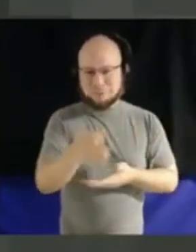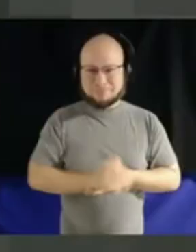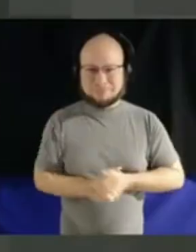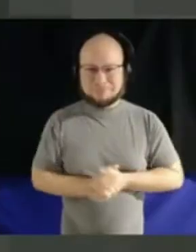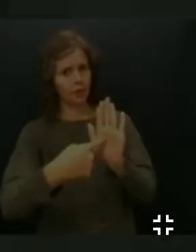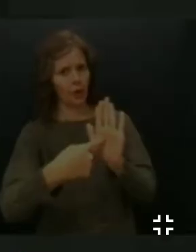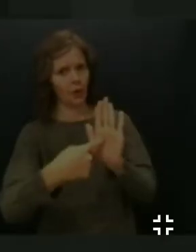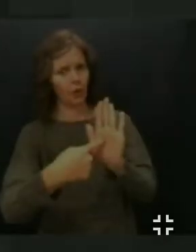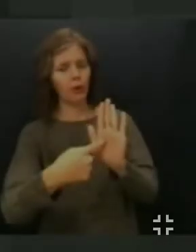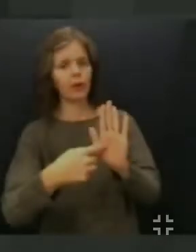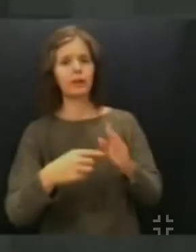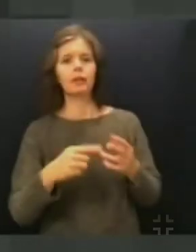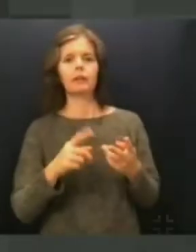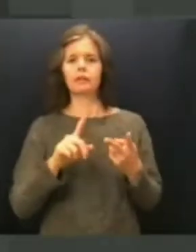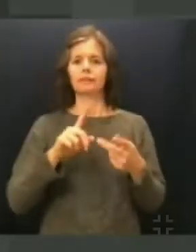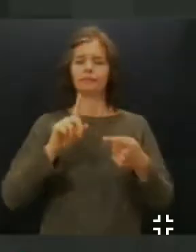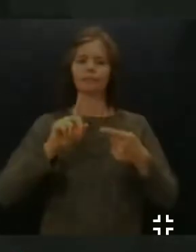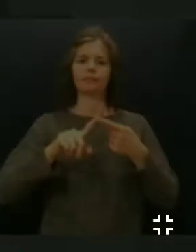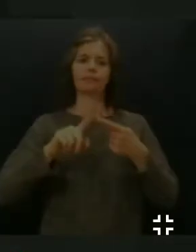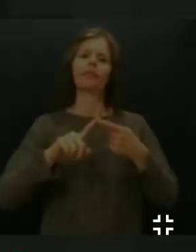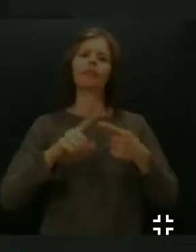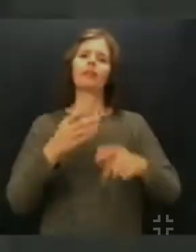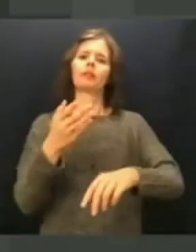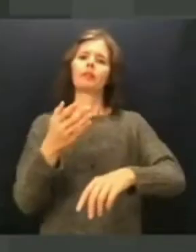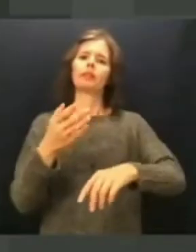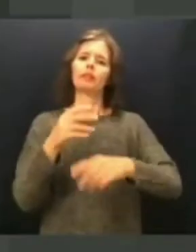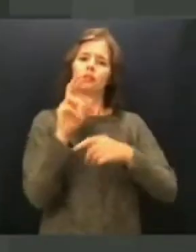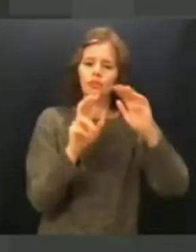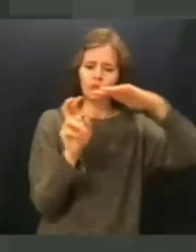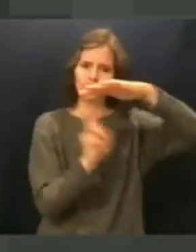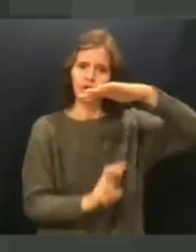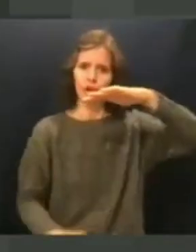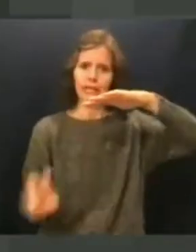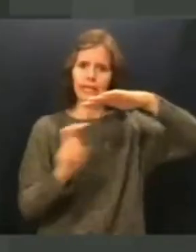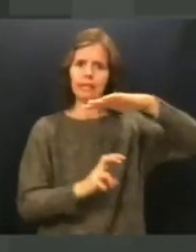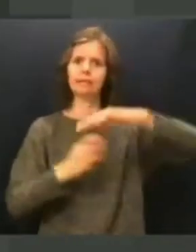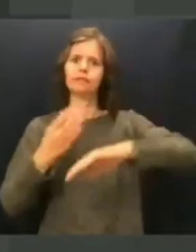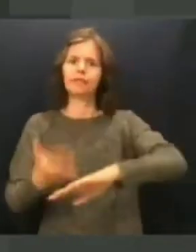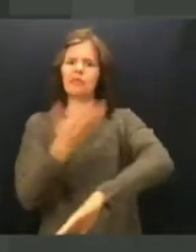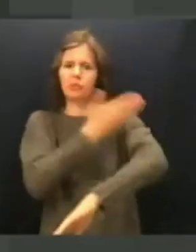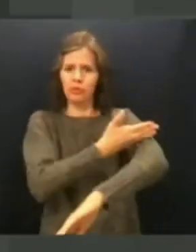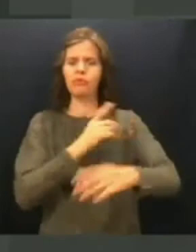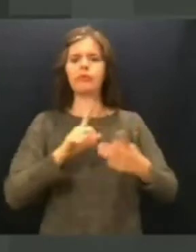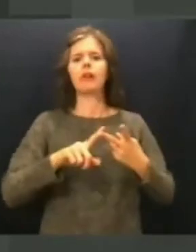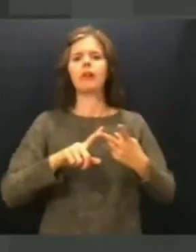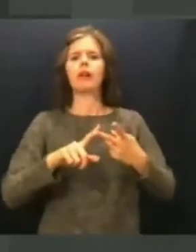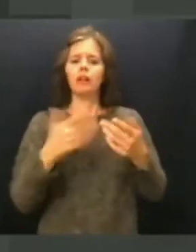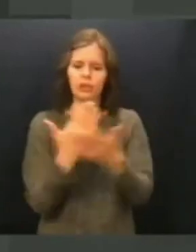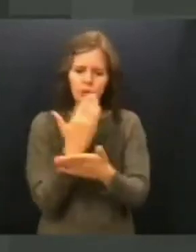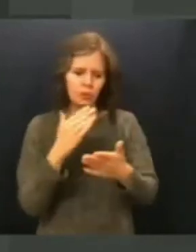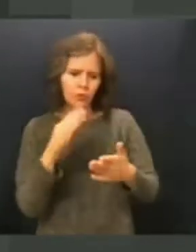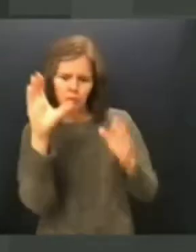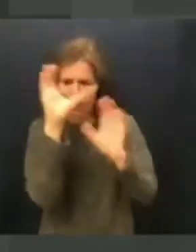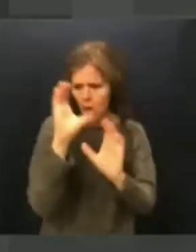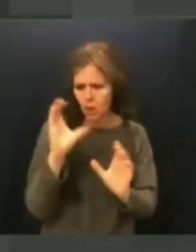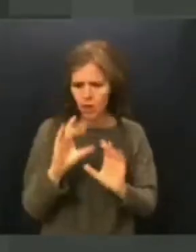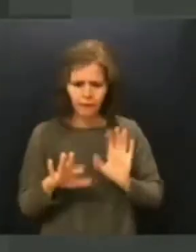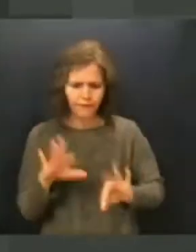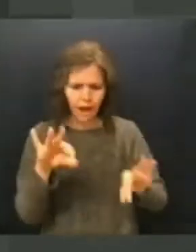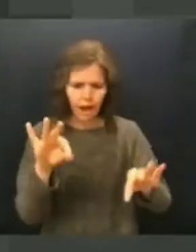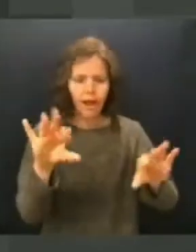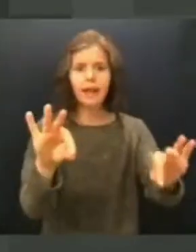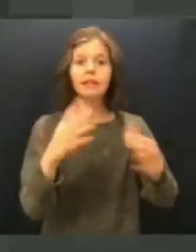this one. But of course, we also want to add like new things to find, like new resources, and one of them are crystals.